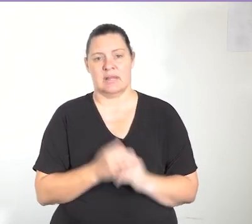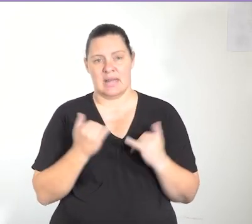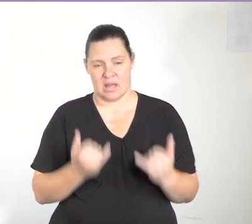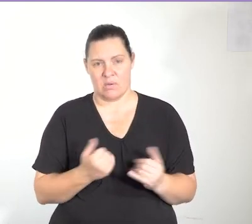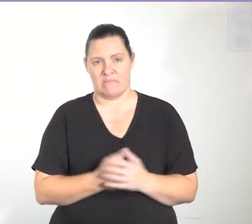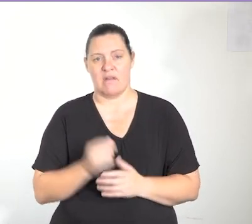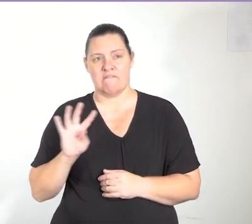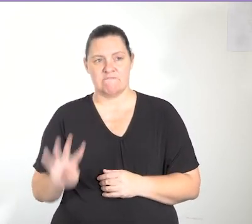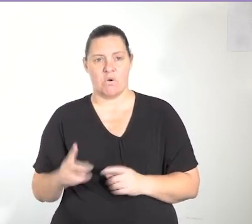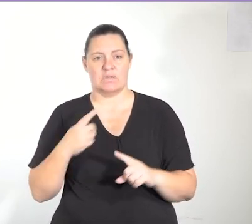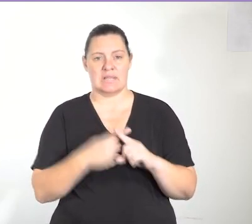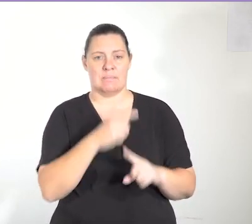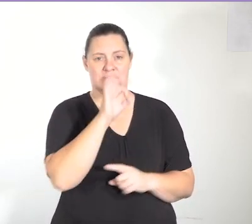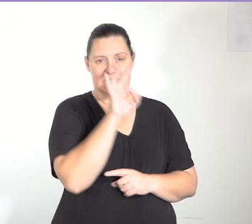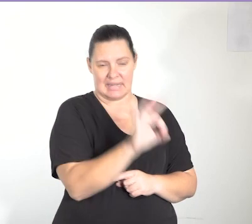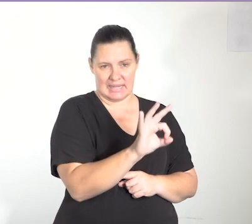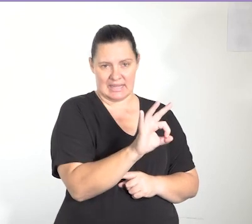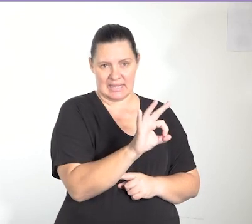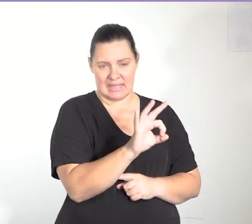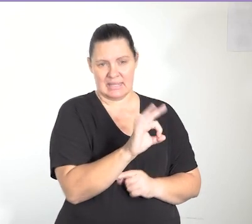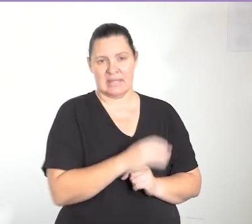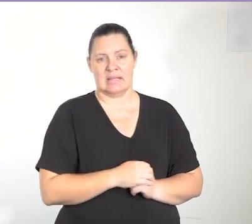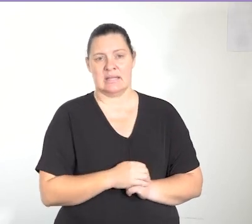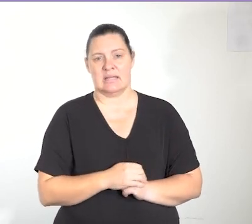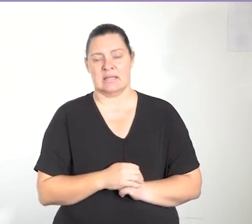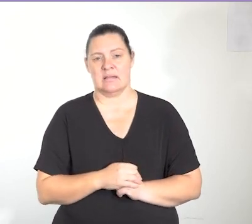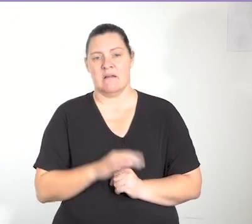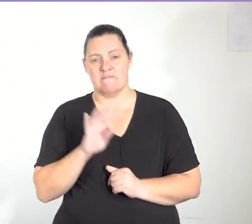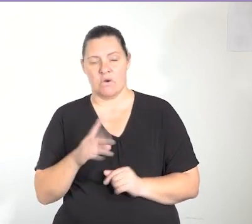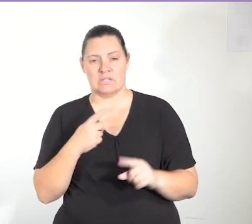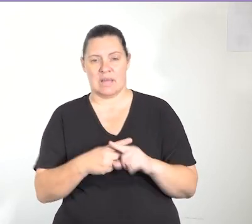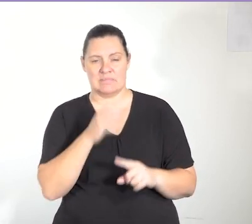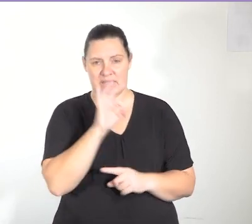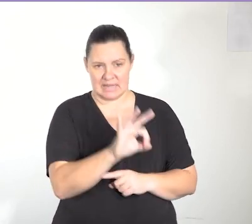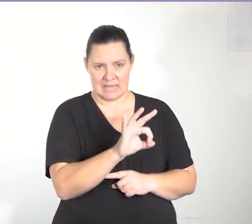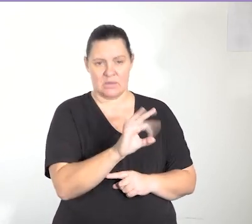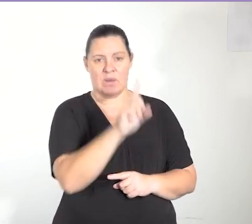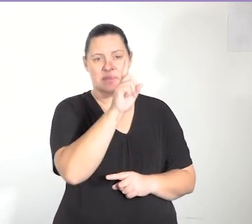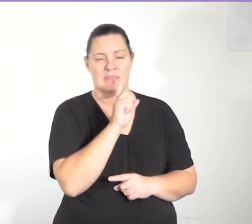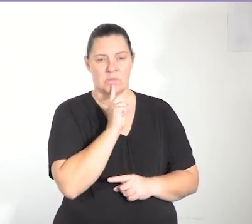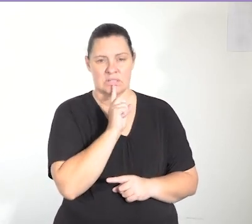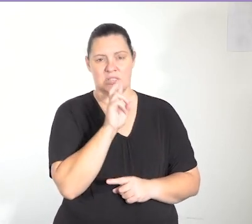we have 4 multiplied by 300. 4 multiplied by 300 is